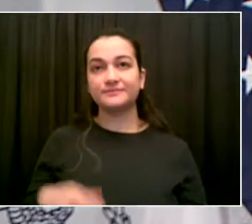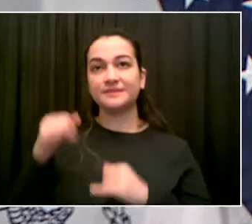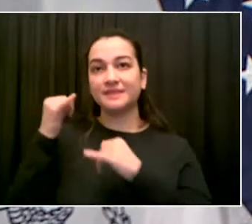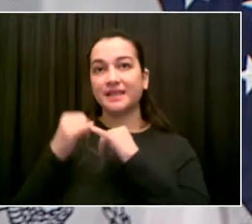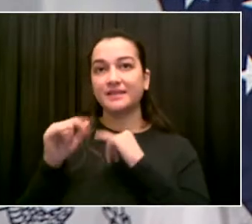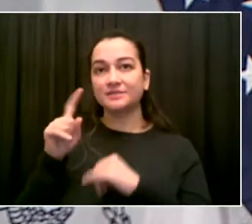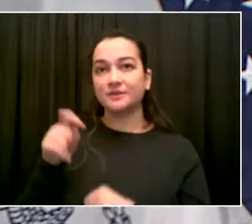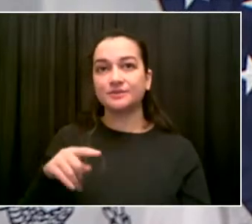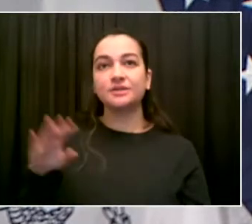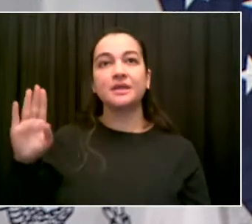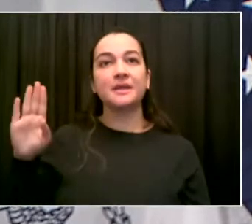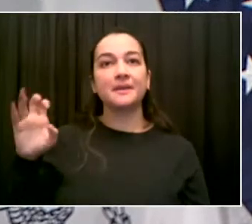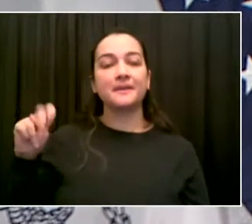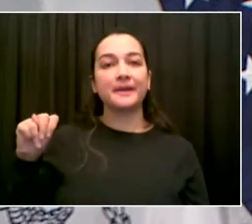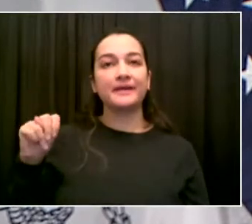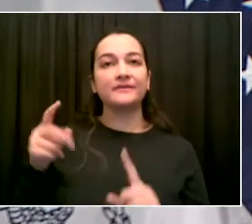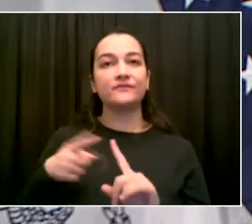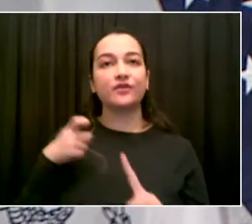from Fox News.